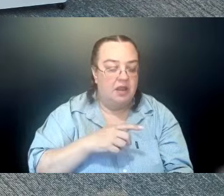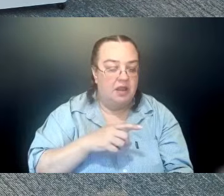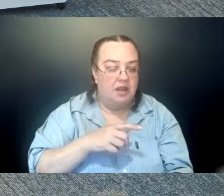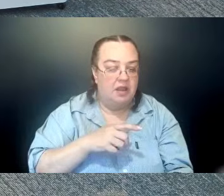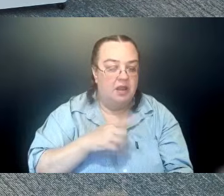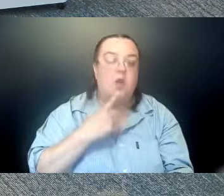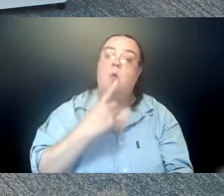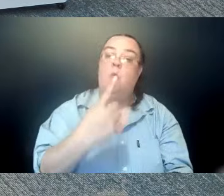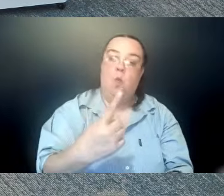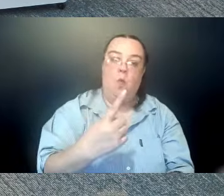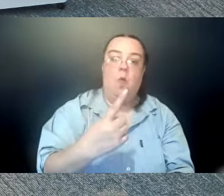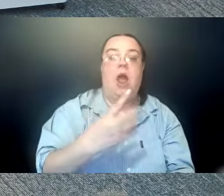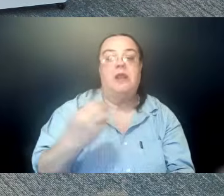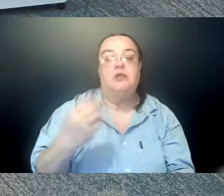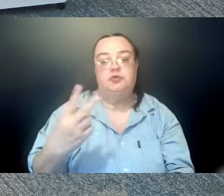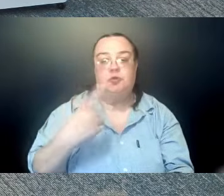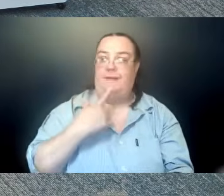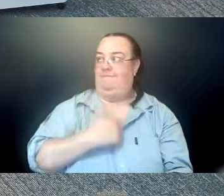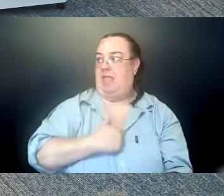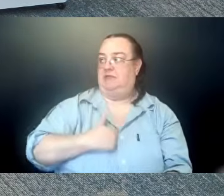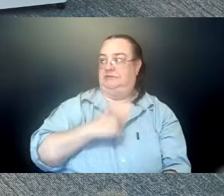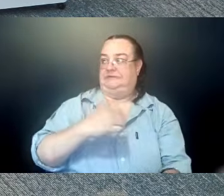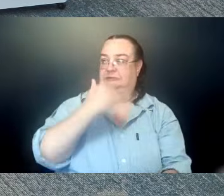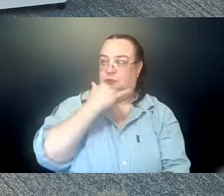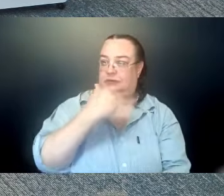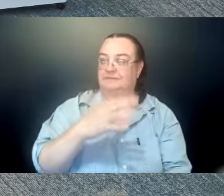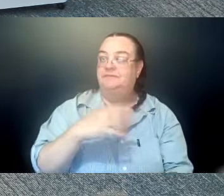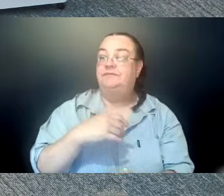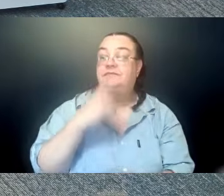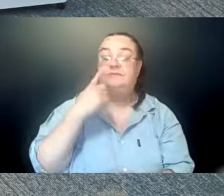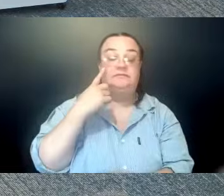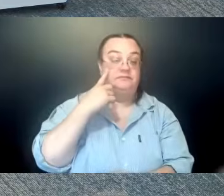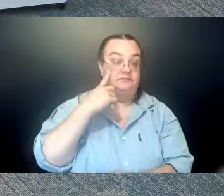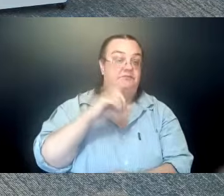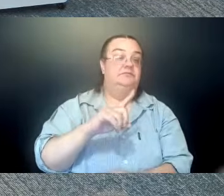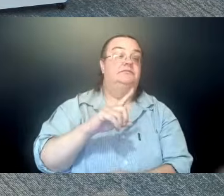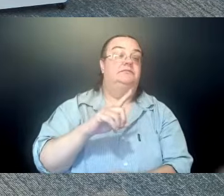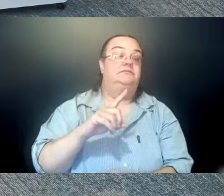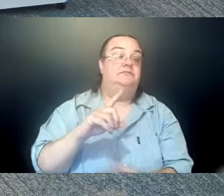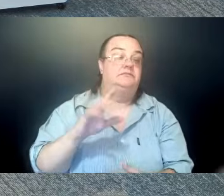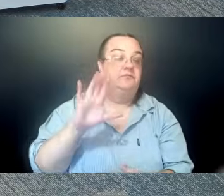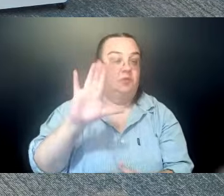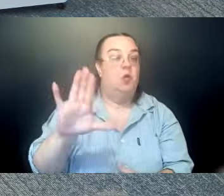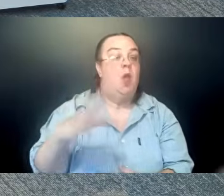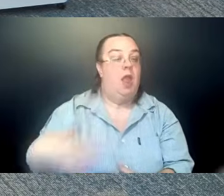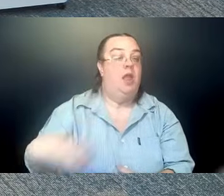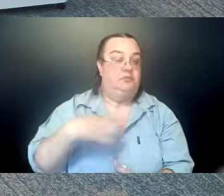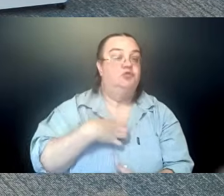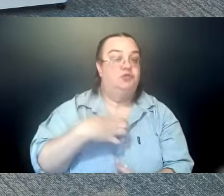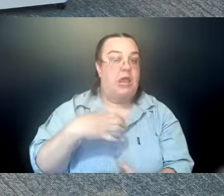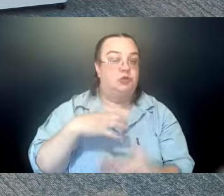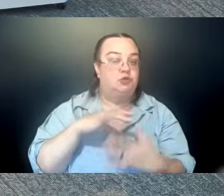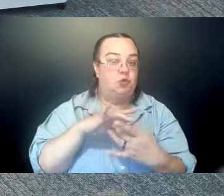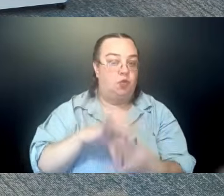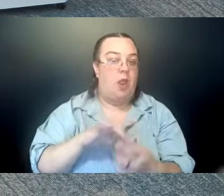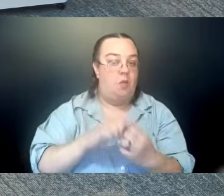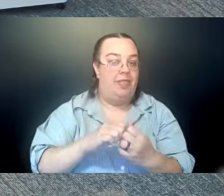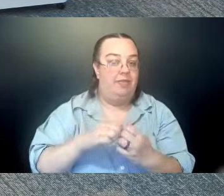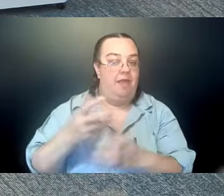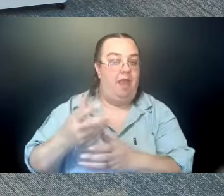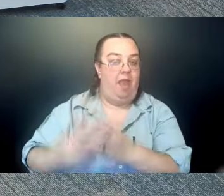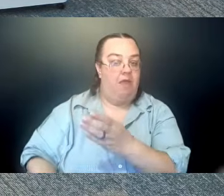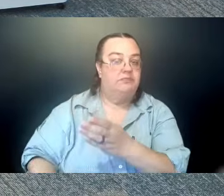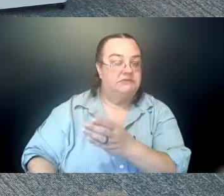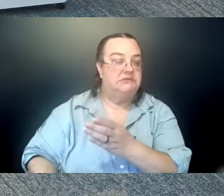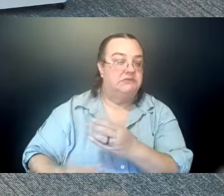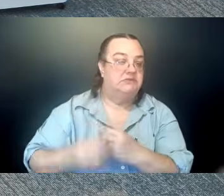1 and 2. 1 and 2, my apologies. For your objection regarding the absence of council